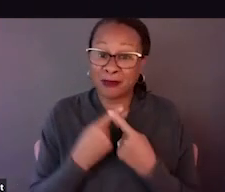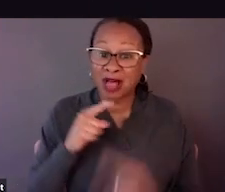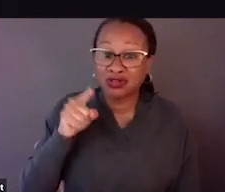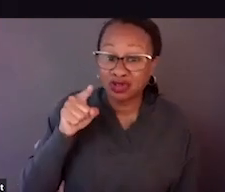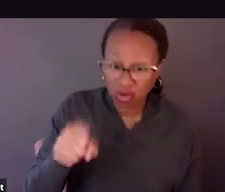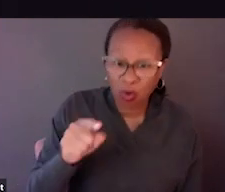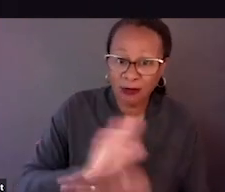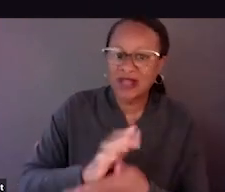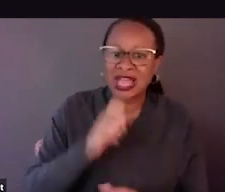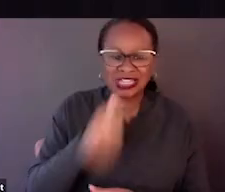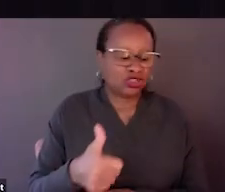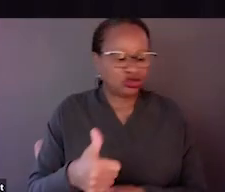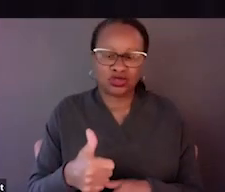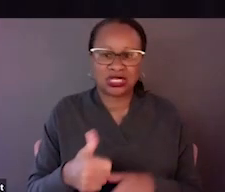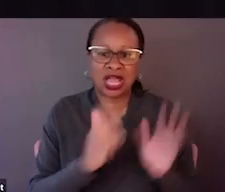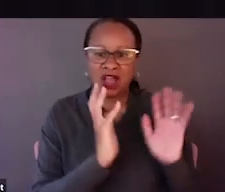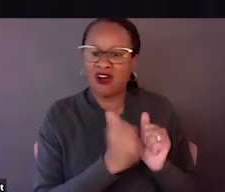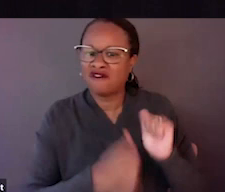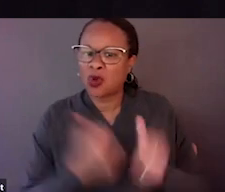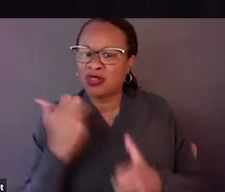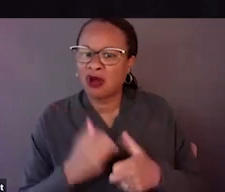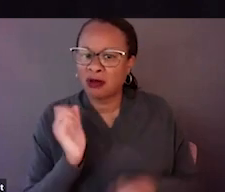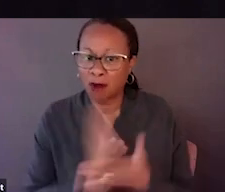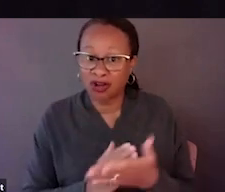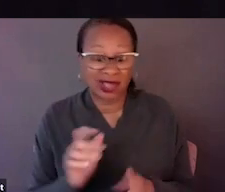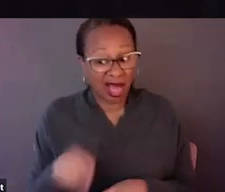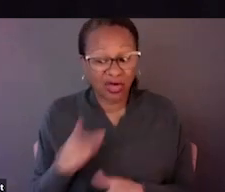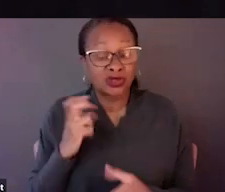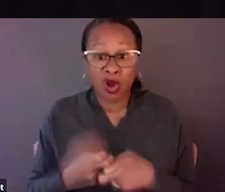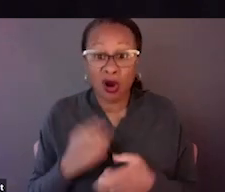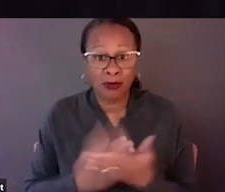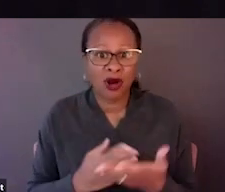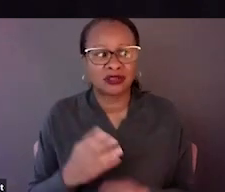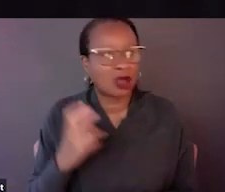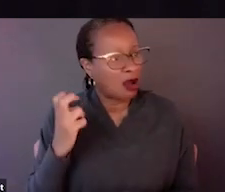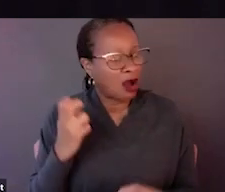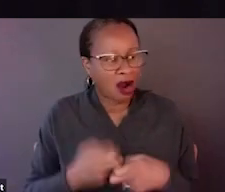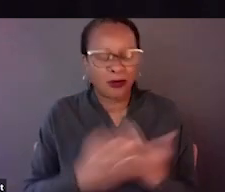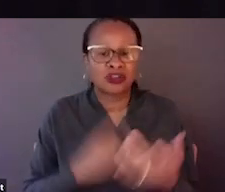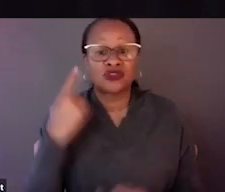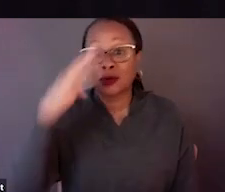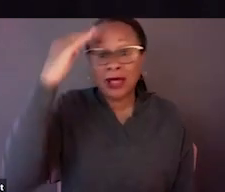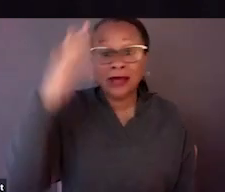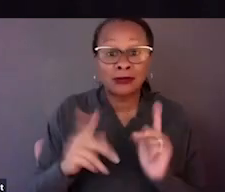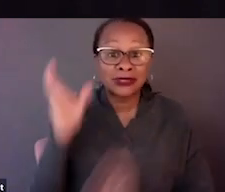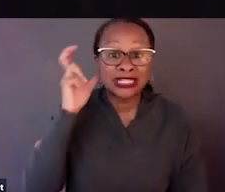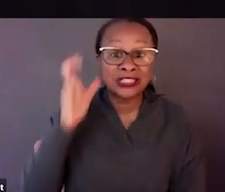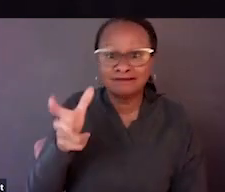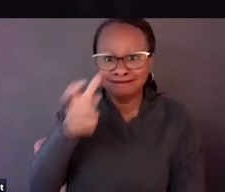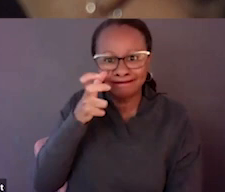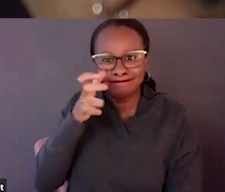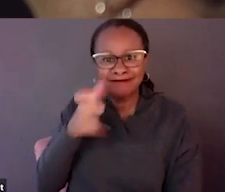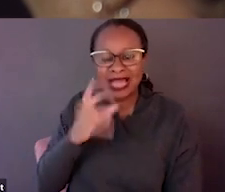shy away from the hard parts. Those are hard parts. Those are hard parts for Black people to hear and listen to and see.